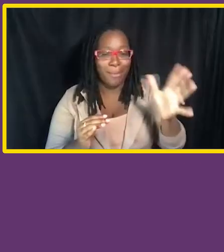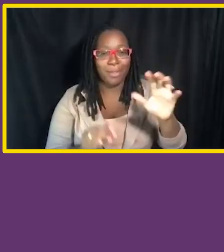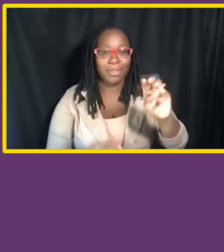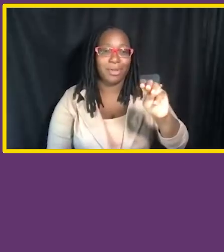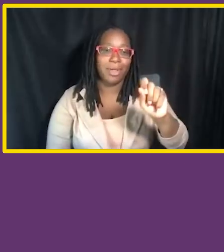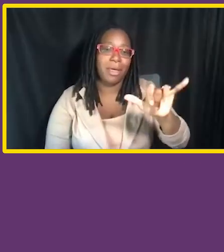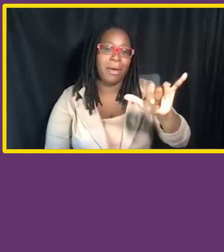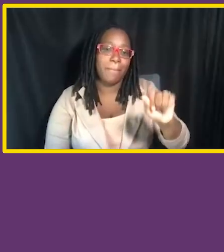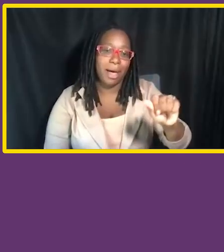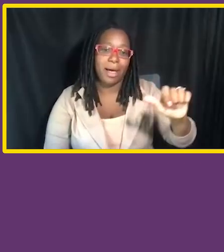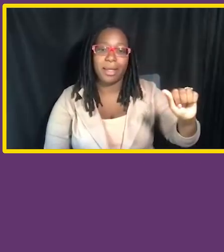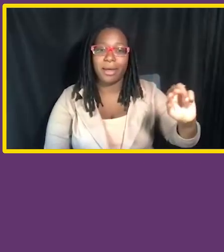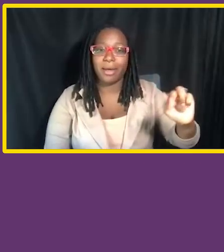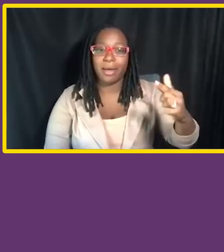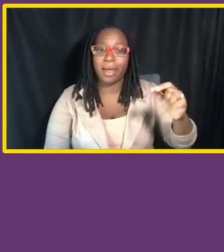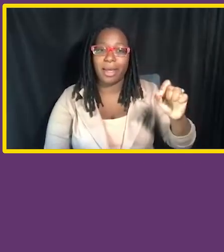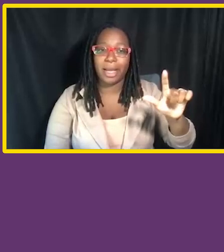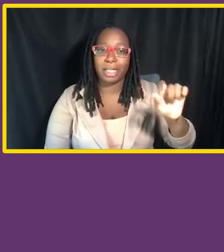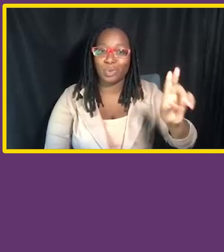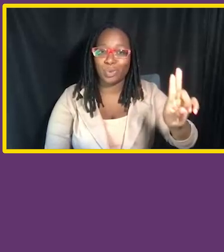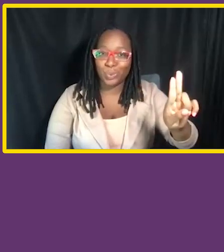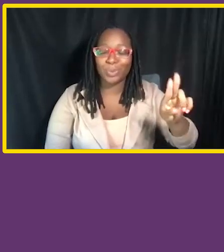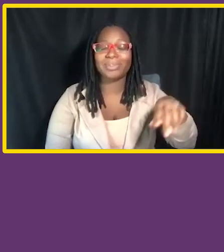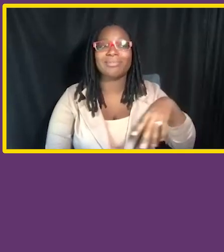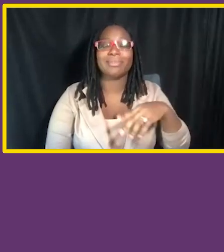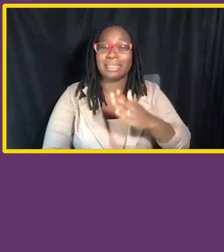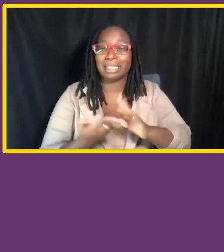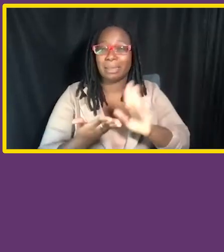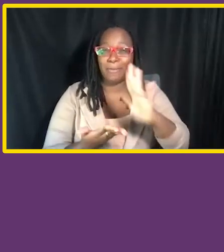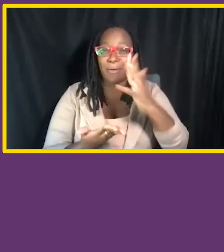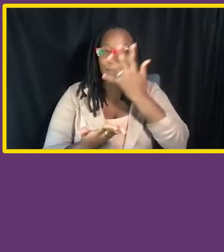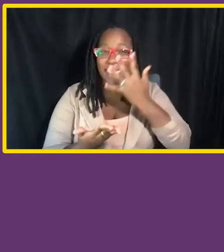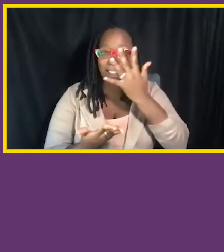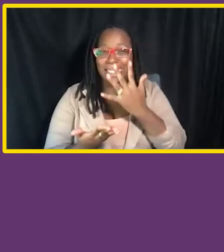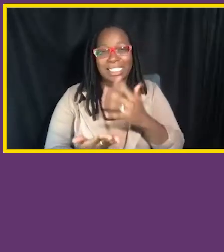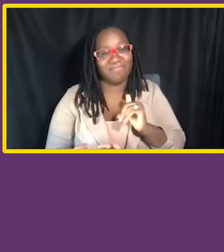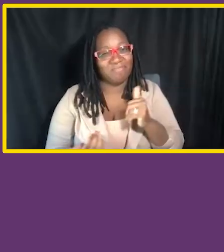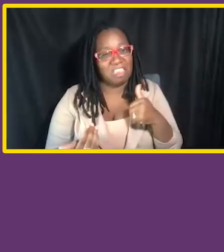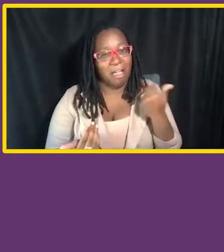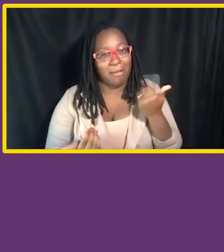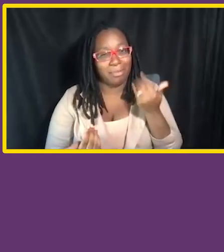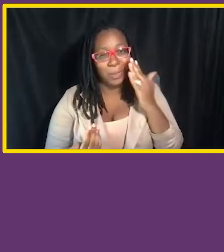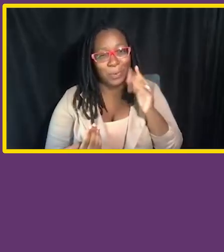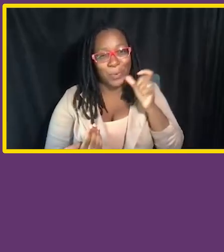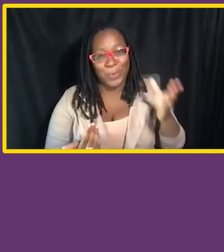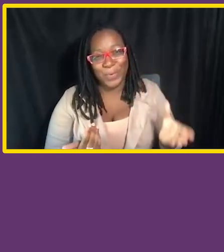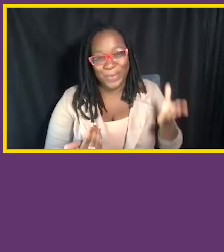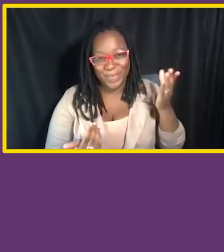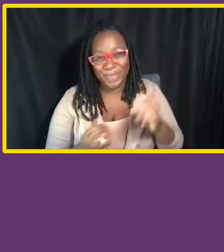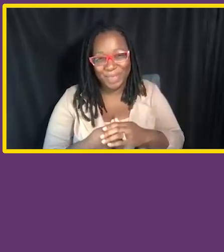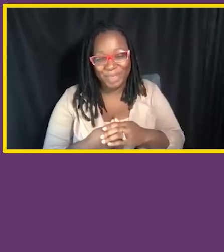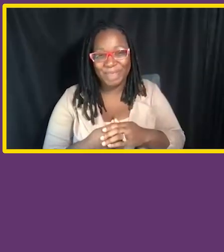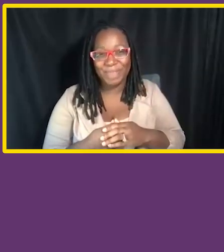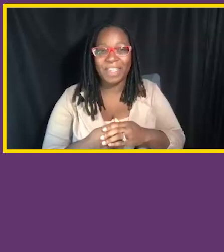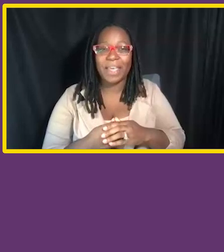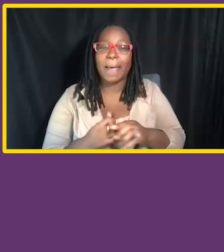Maya Angelou is, and some of you, I'm looking at your face and I can tell that you're too damn young, which we'll take that